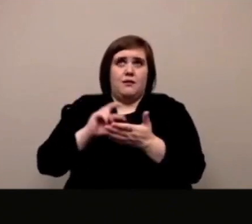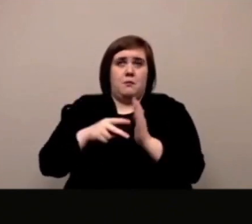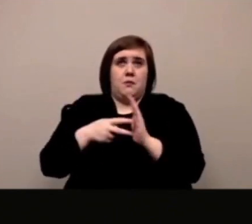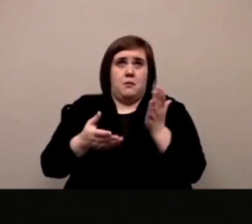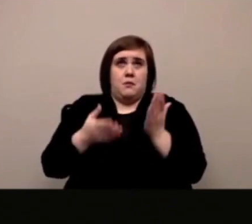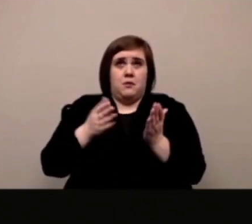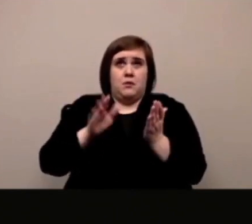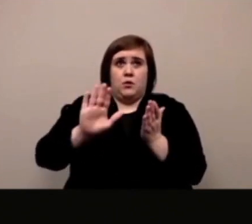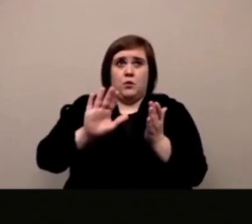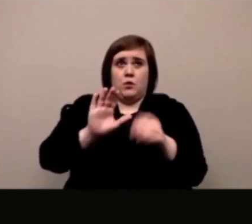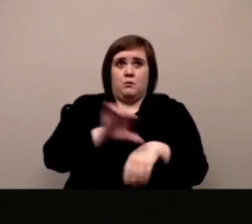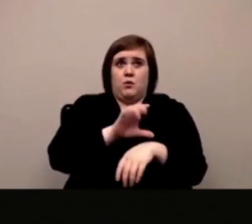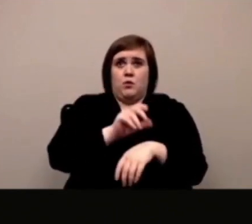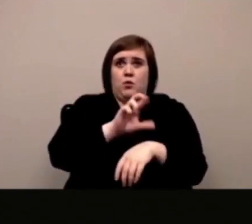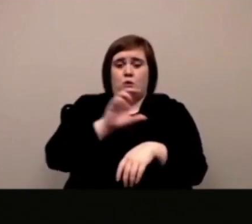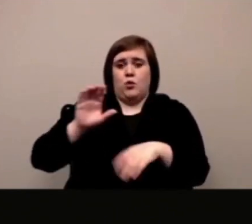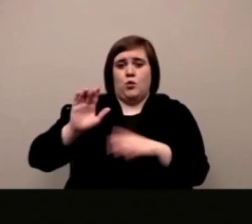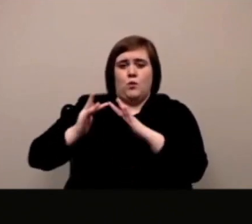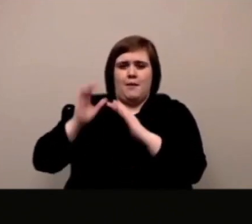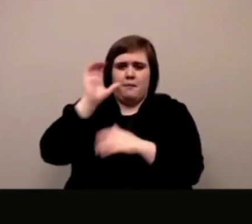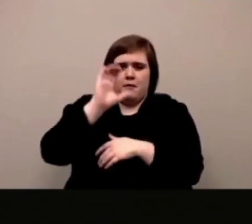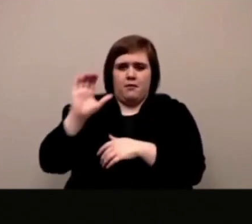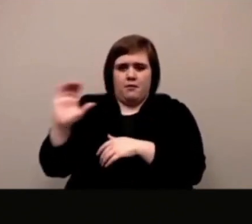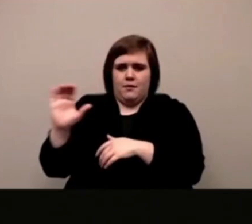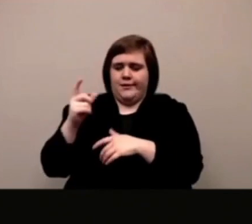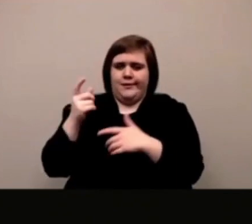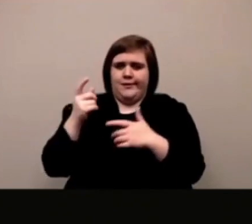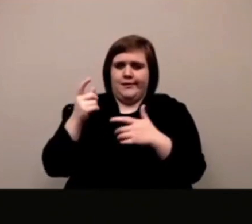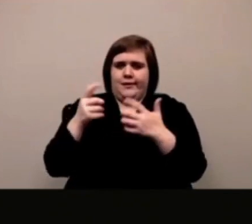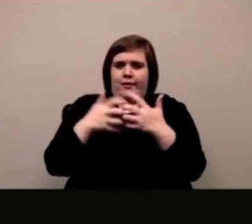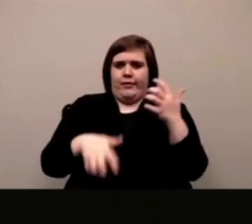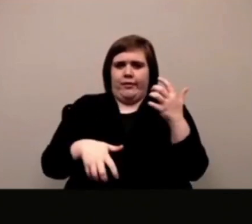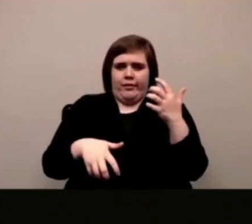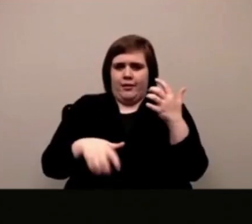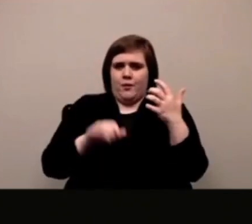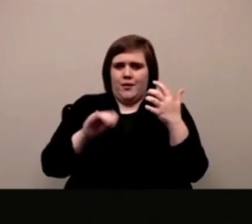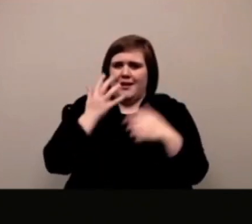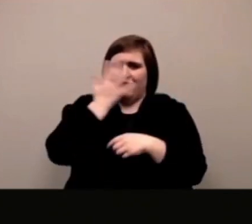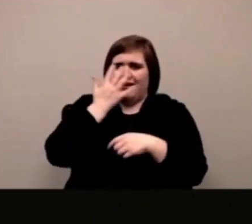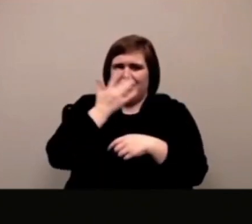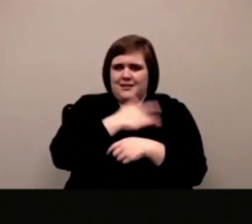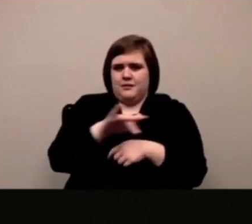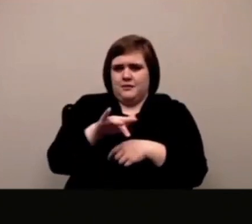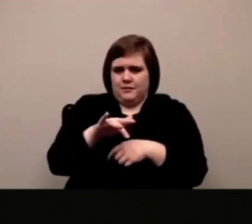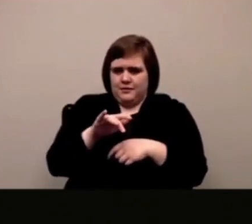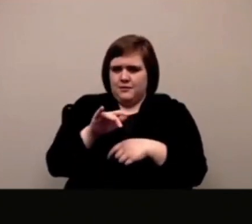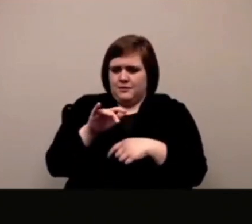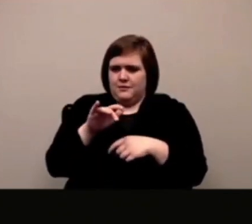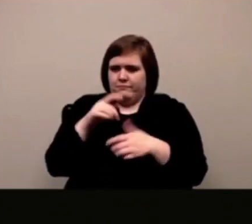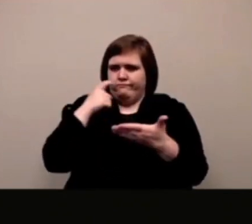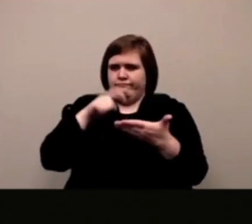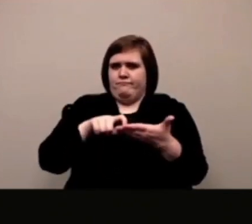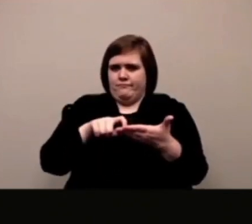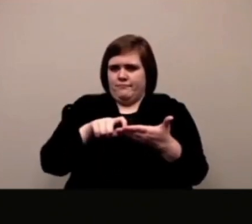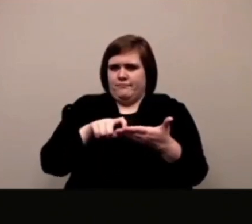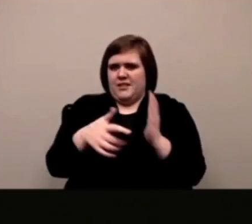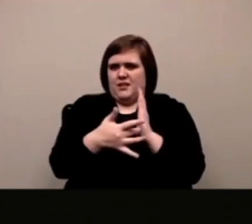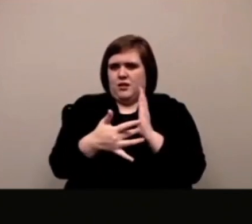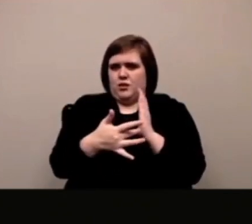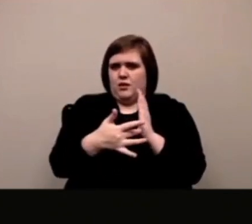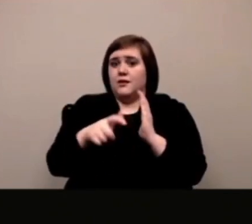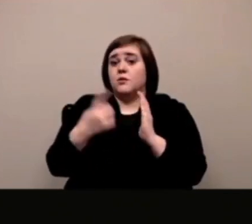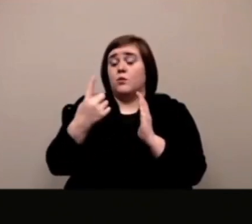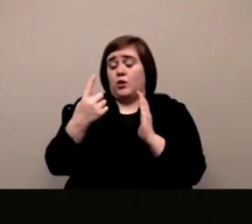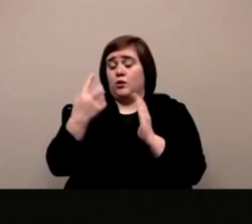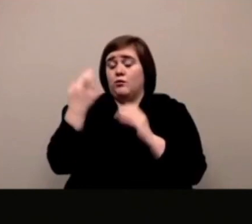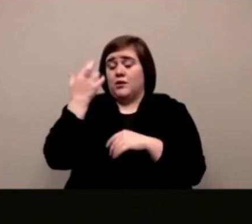web browser in some way is not compatible with the face sensing technology. That's one of the reasons that face